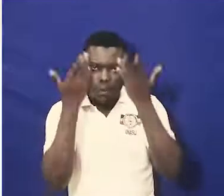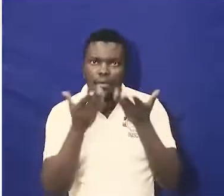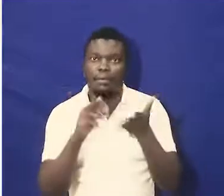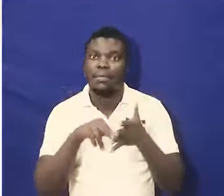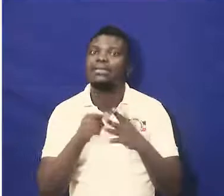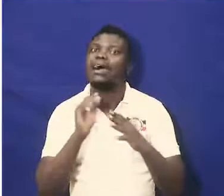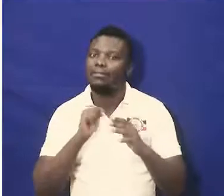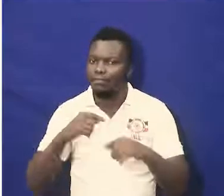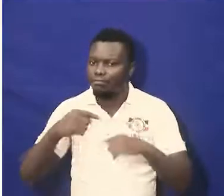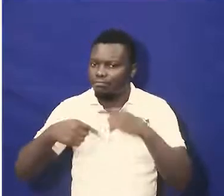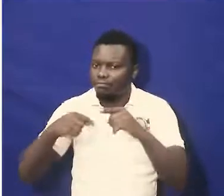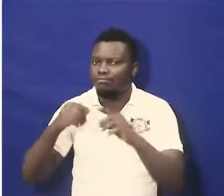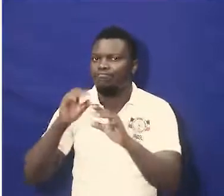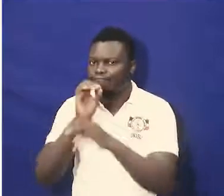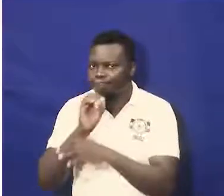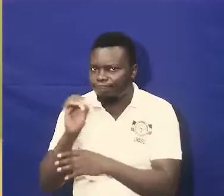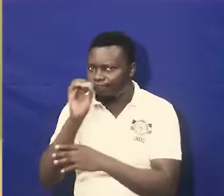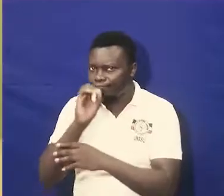to find it.